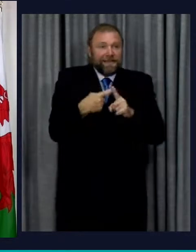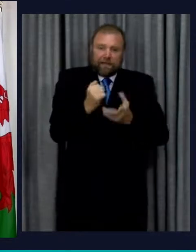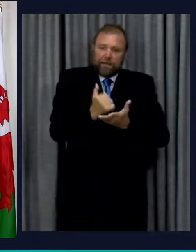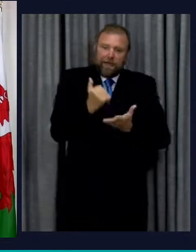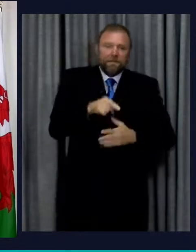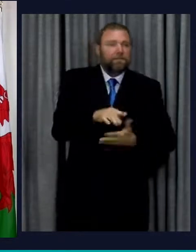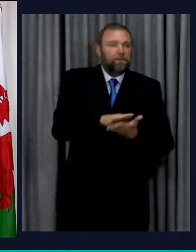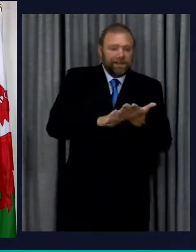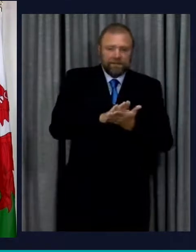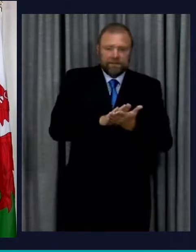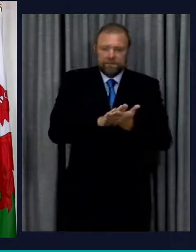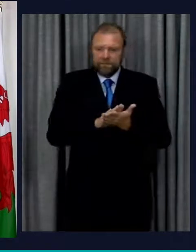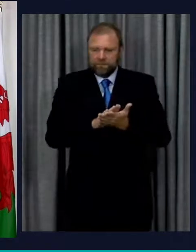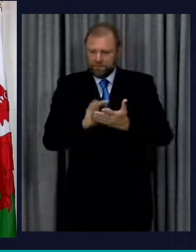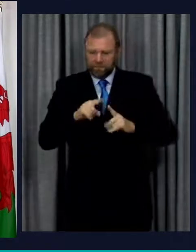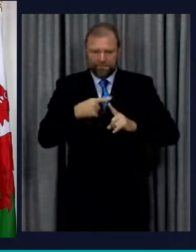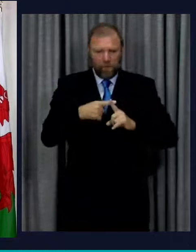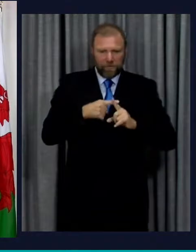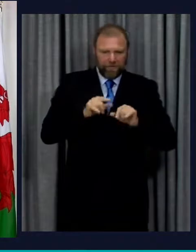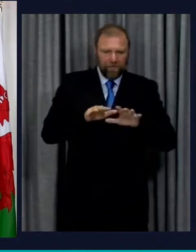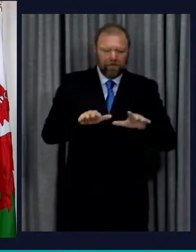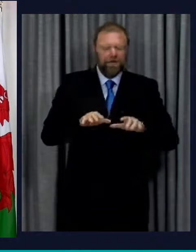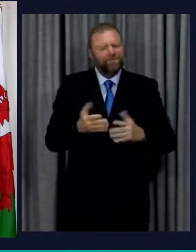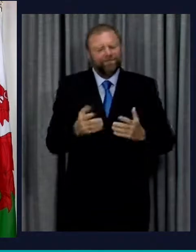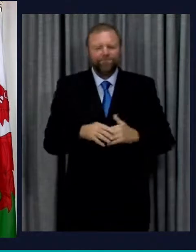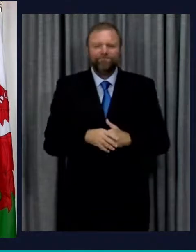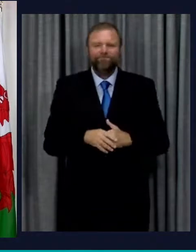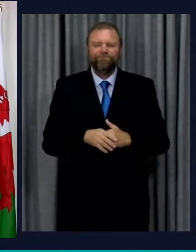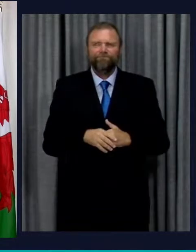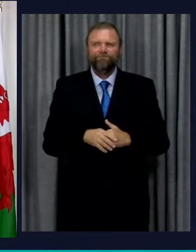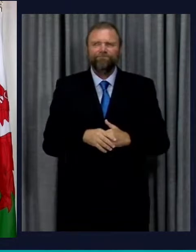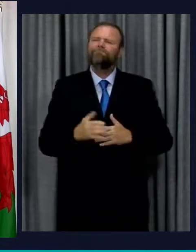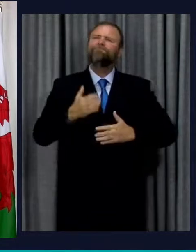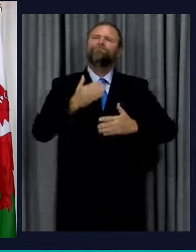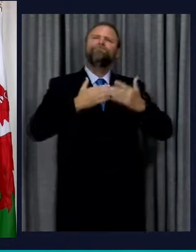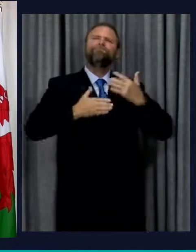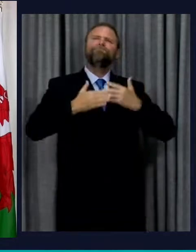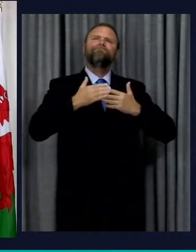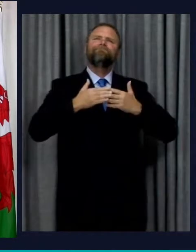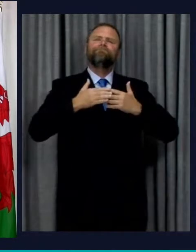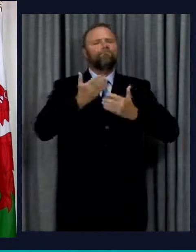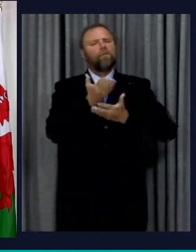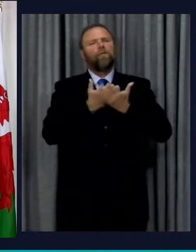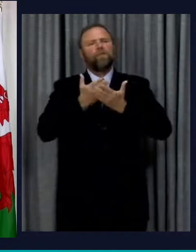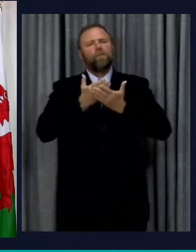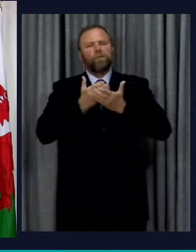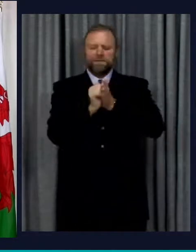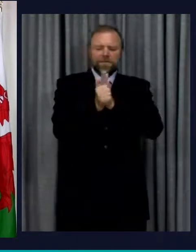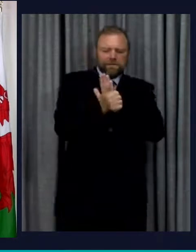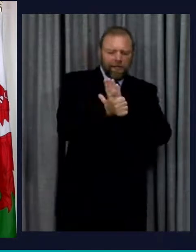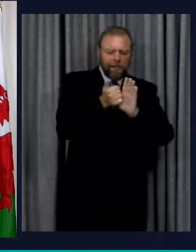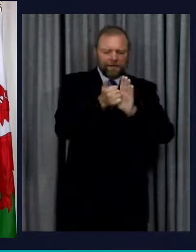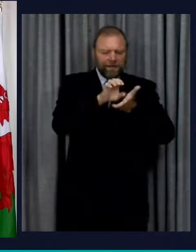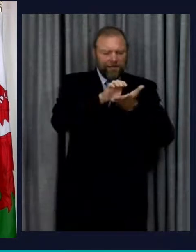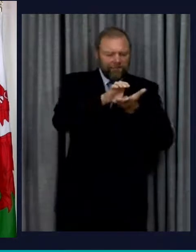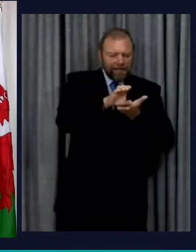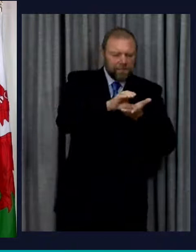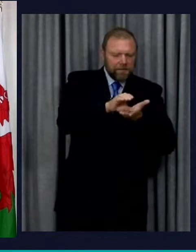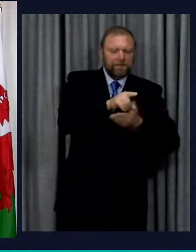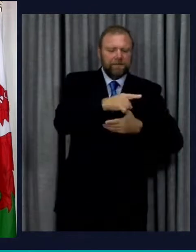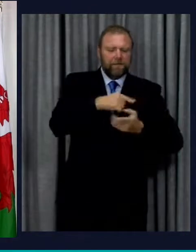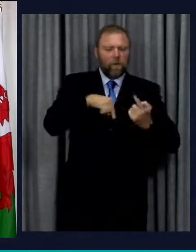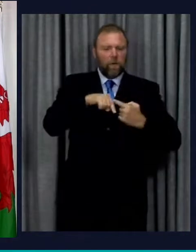positive impact. Now, it goes back to these conversations about skills and investment and the importance of having certainty in how we make those choices